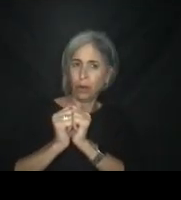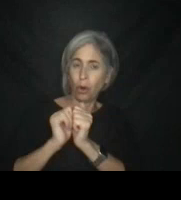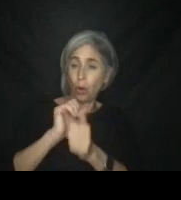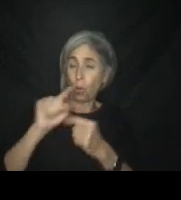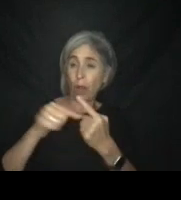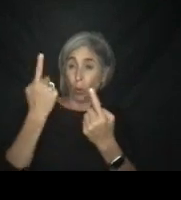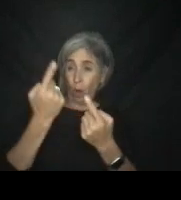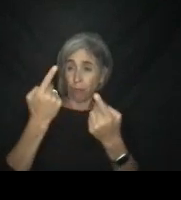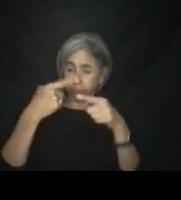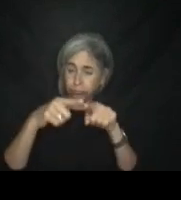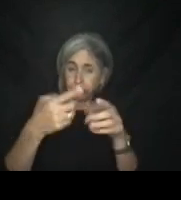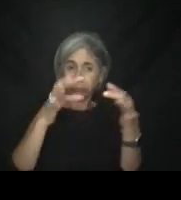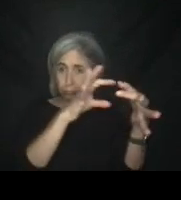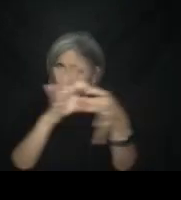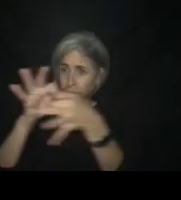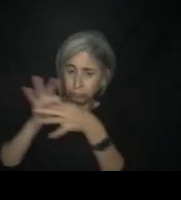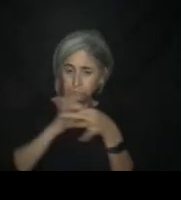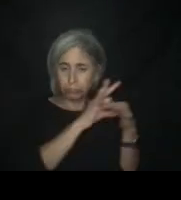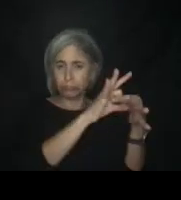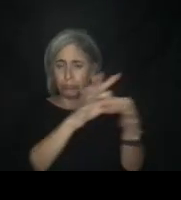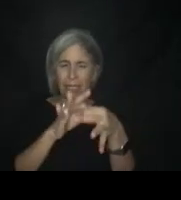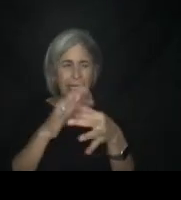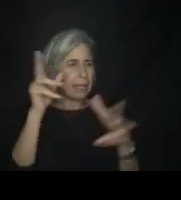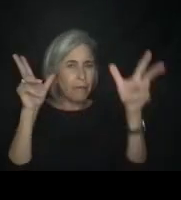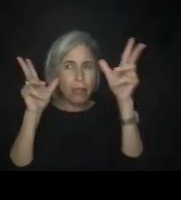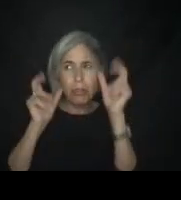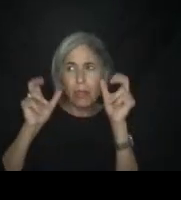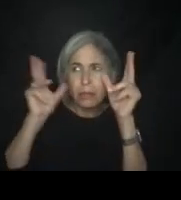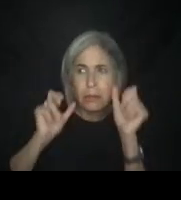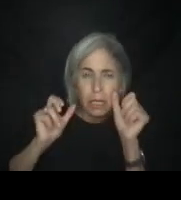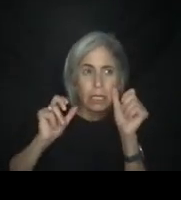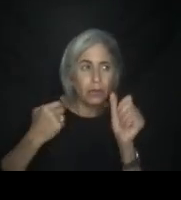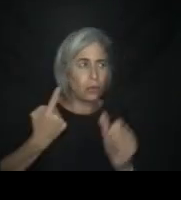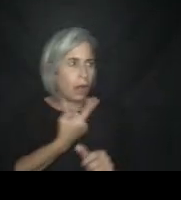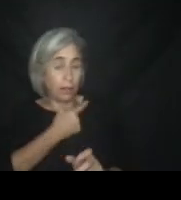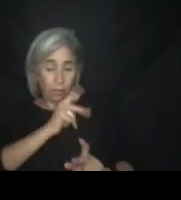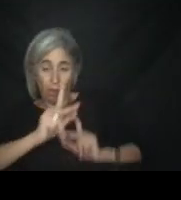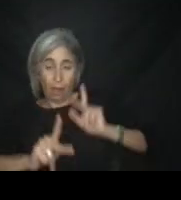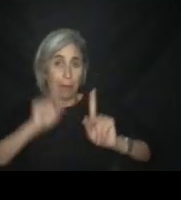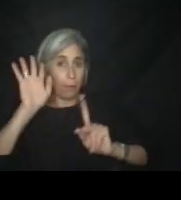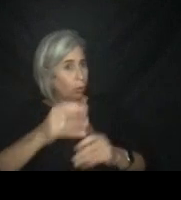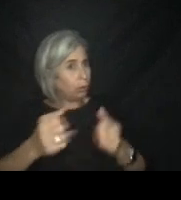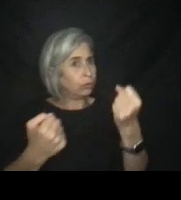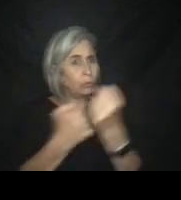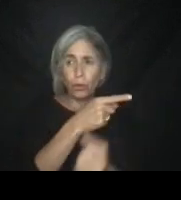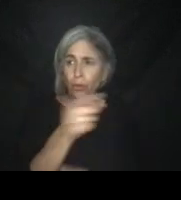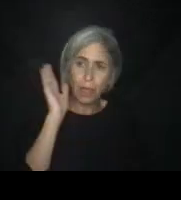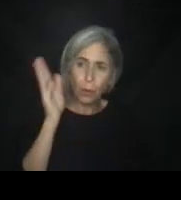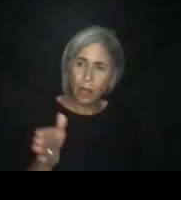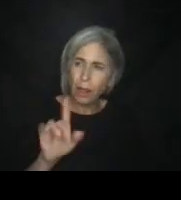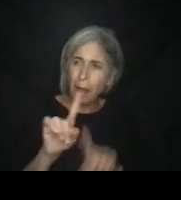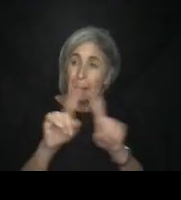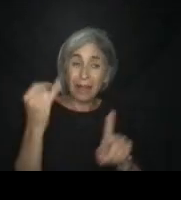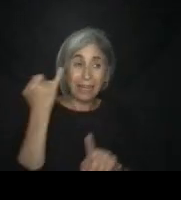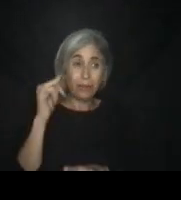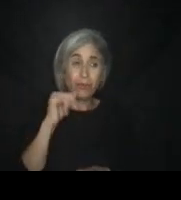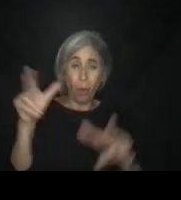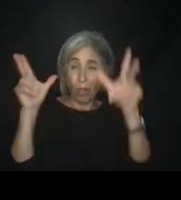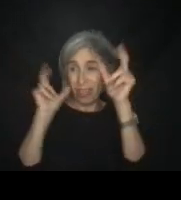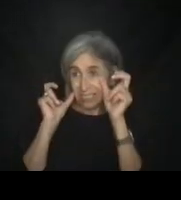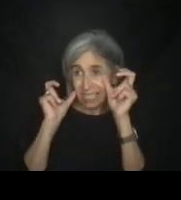with your people, if you start listening and hearing us, the people will back you. But when you don't listen,